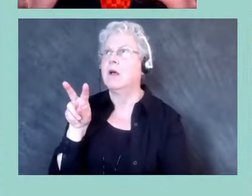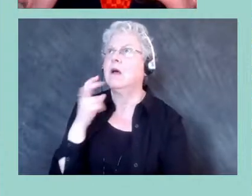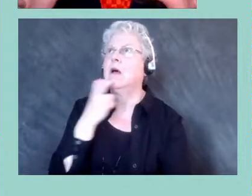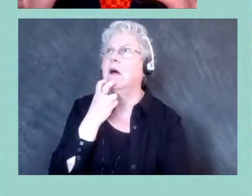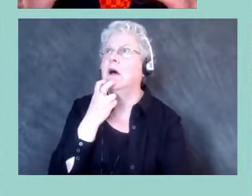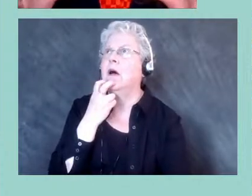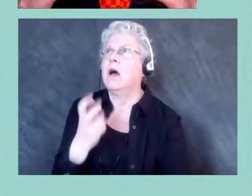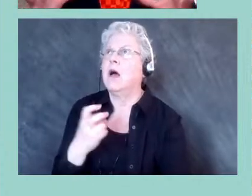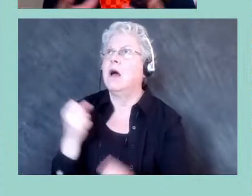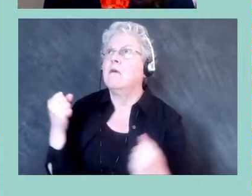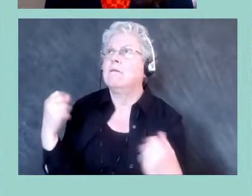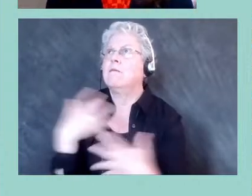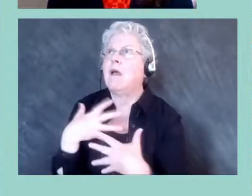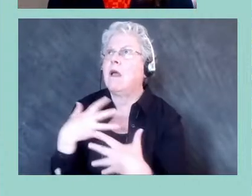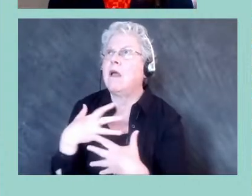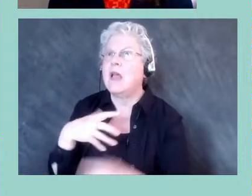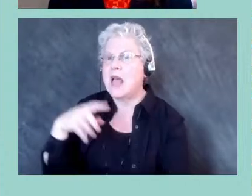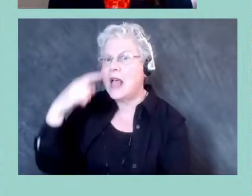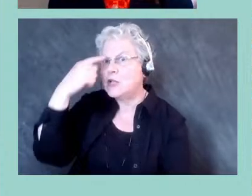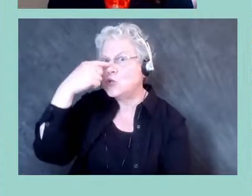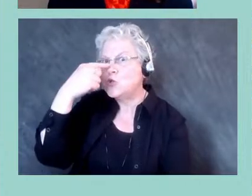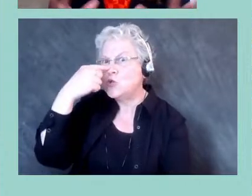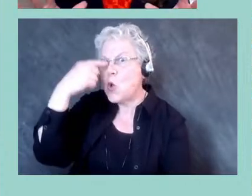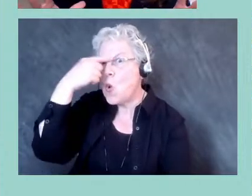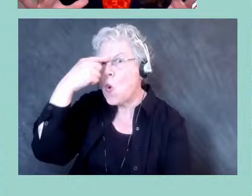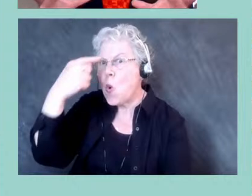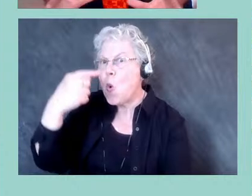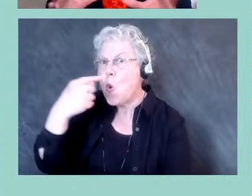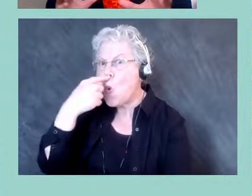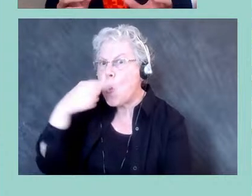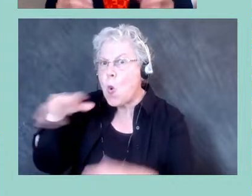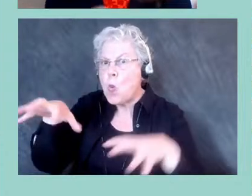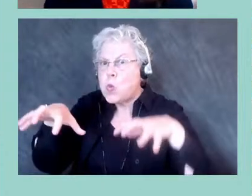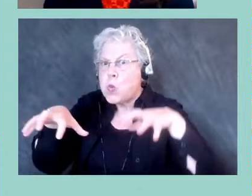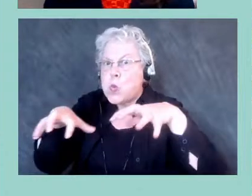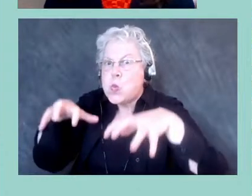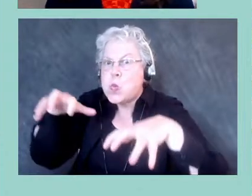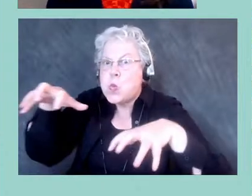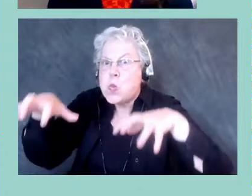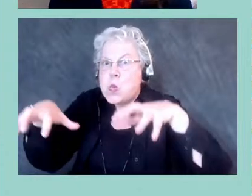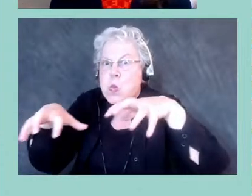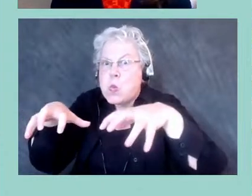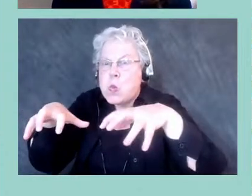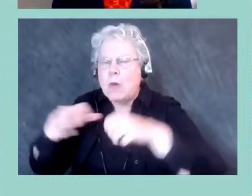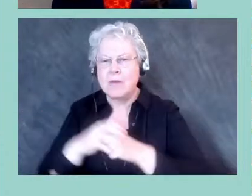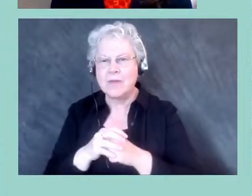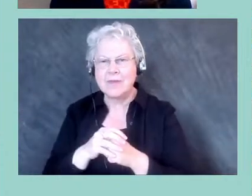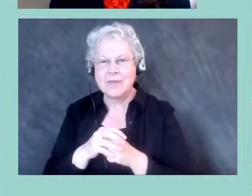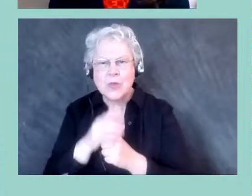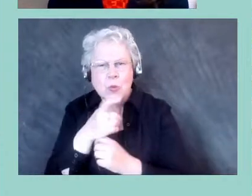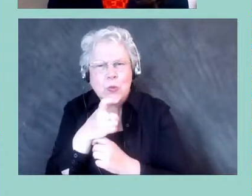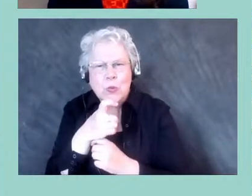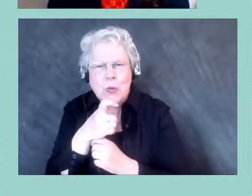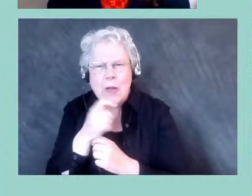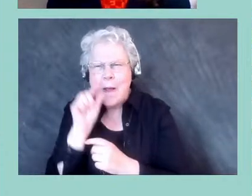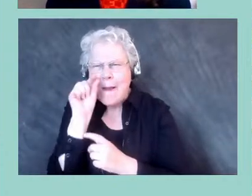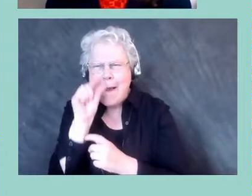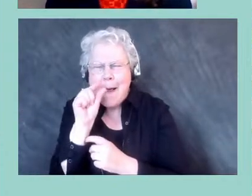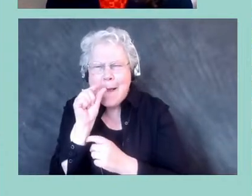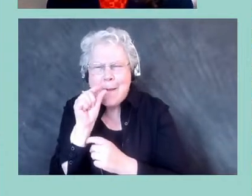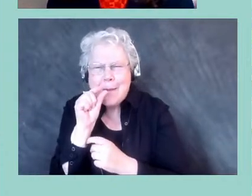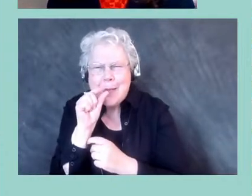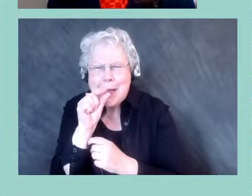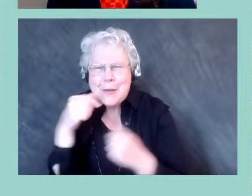classmates. The nose monster. The nose monster was a little creature who hid in